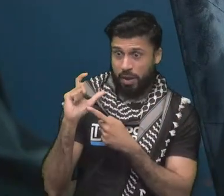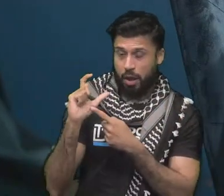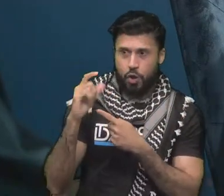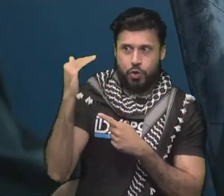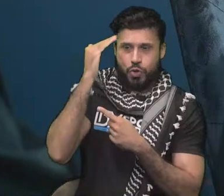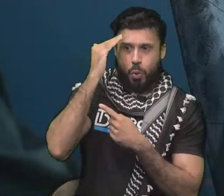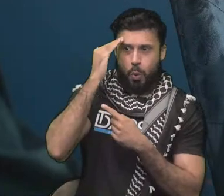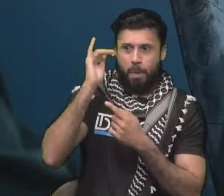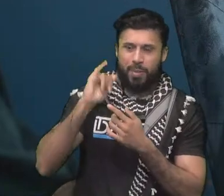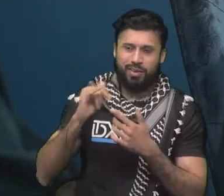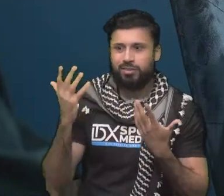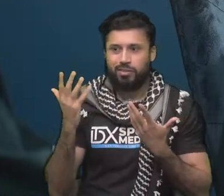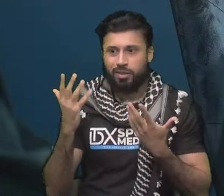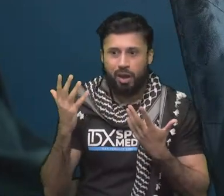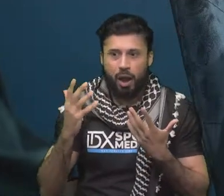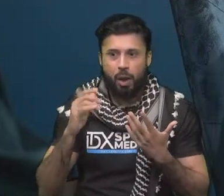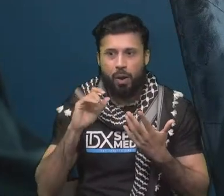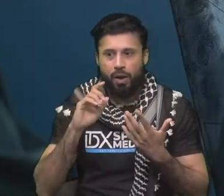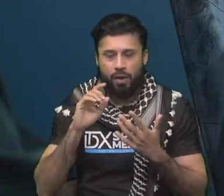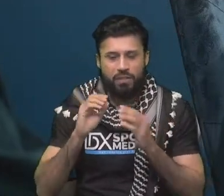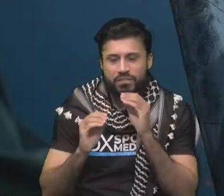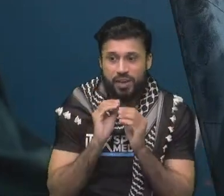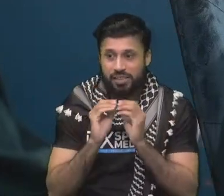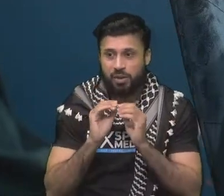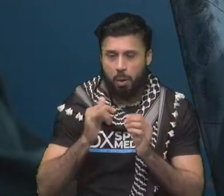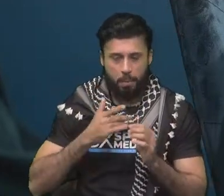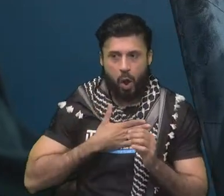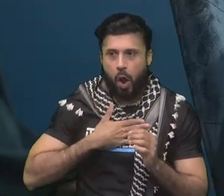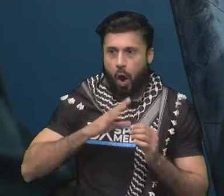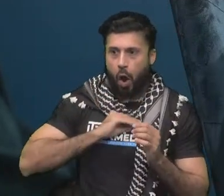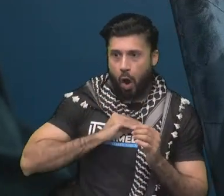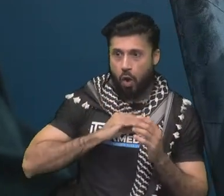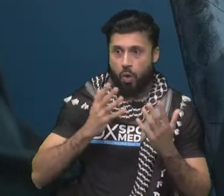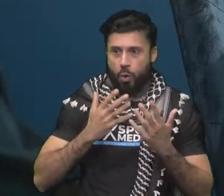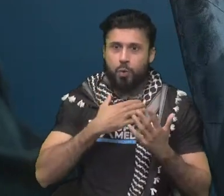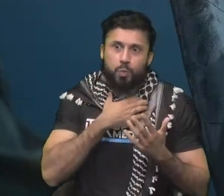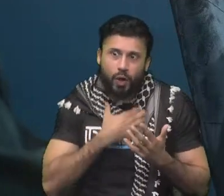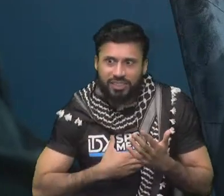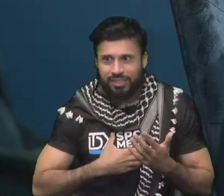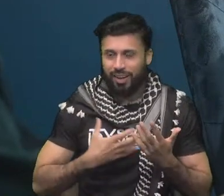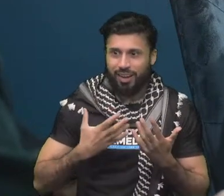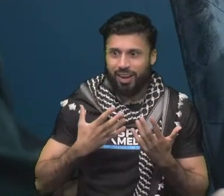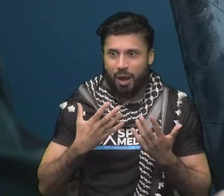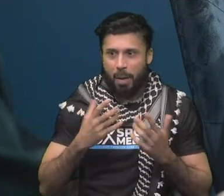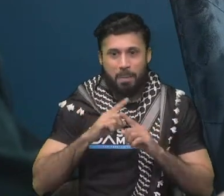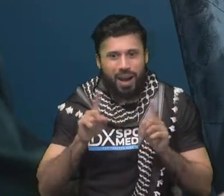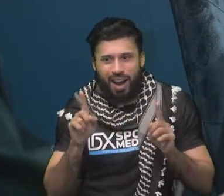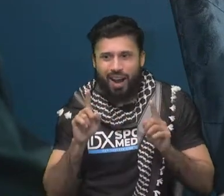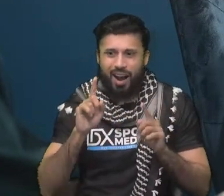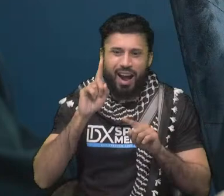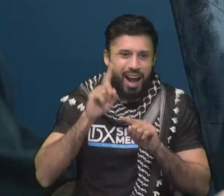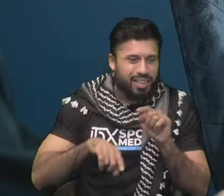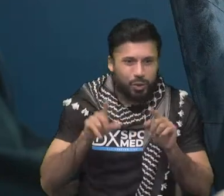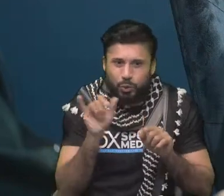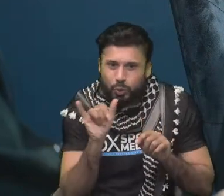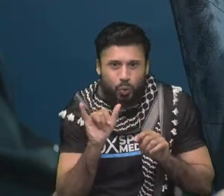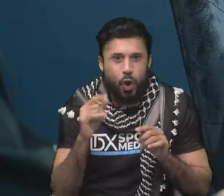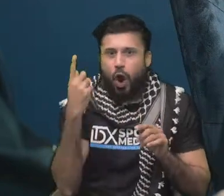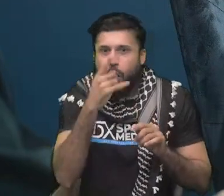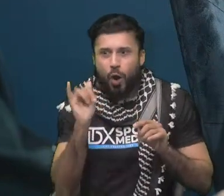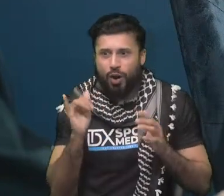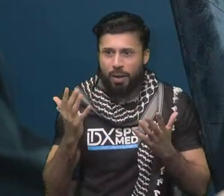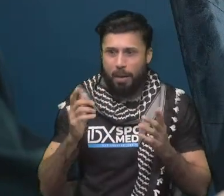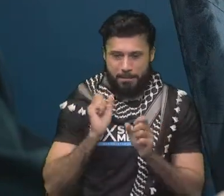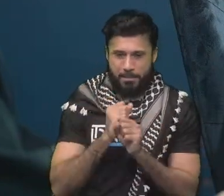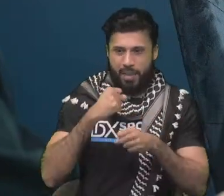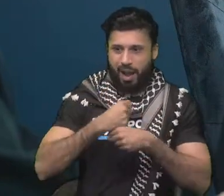fatwa, what we call fatwa shopping, right? You keep going from sheikh to sheikh, from sheikh to sheikh, until you find the one. And he would say, declare the sheikh to be,